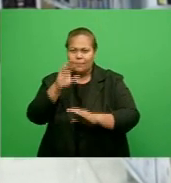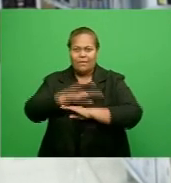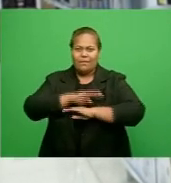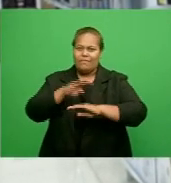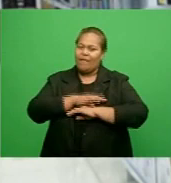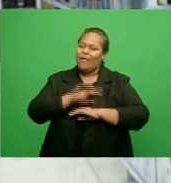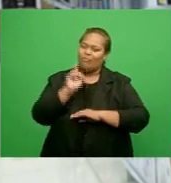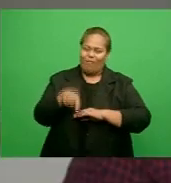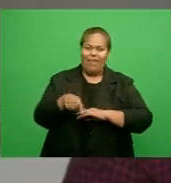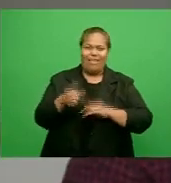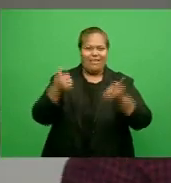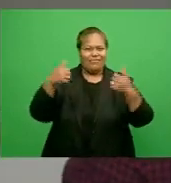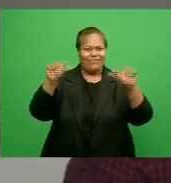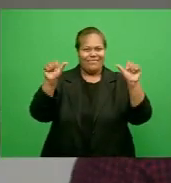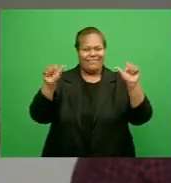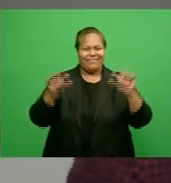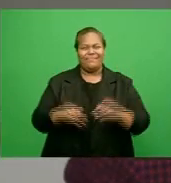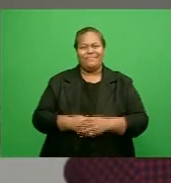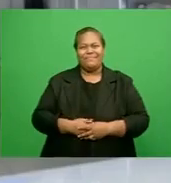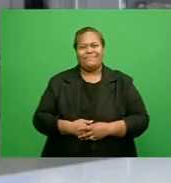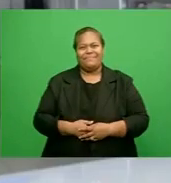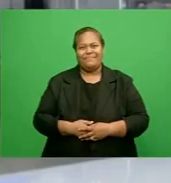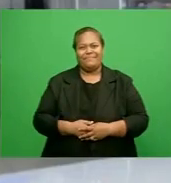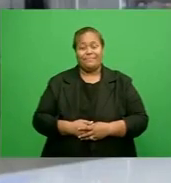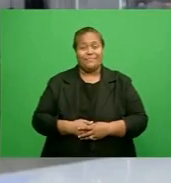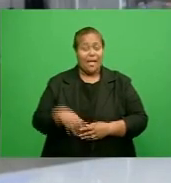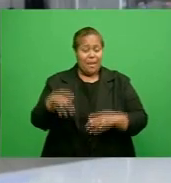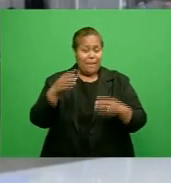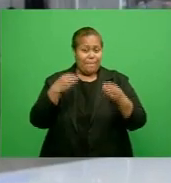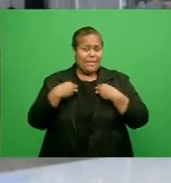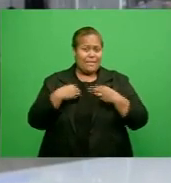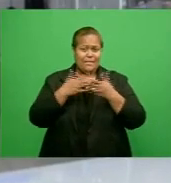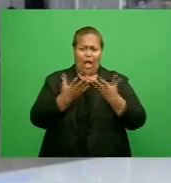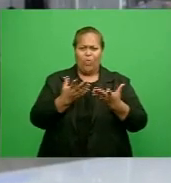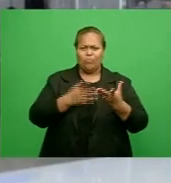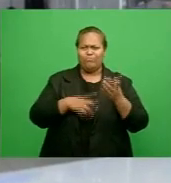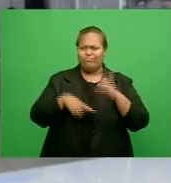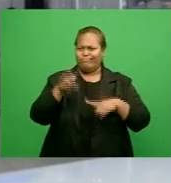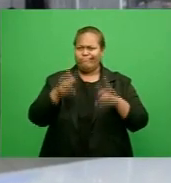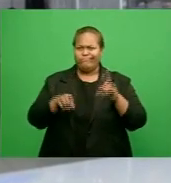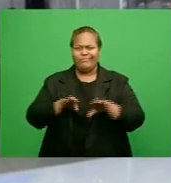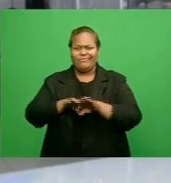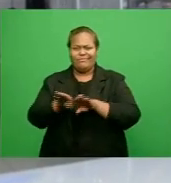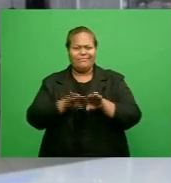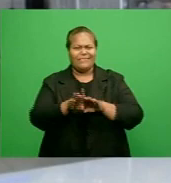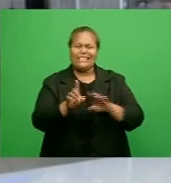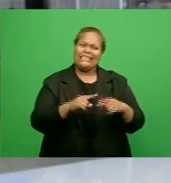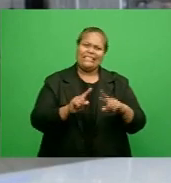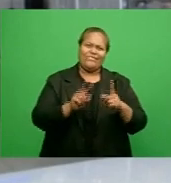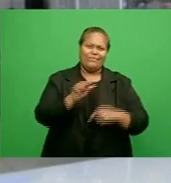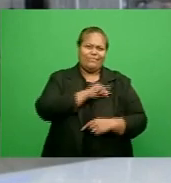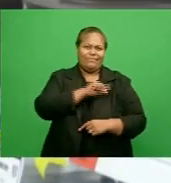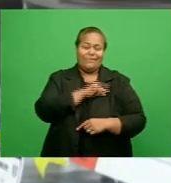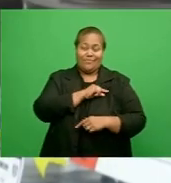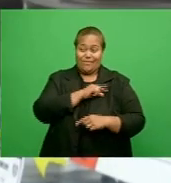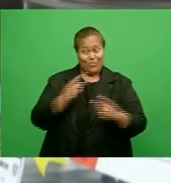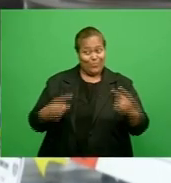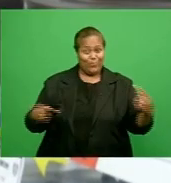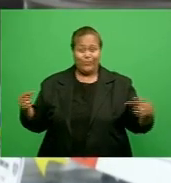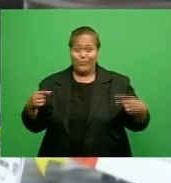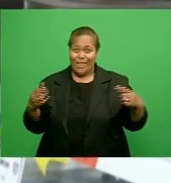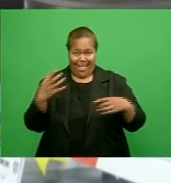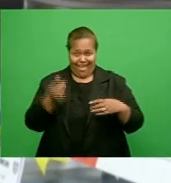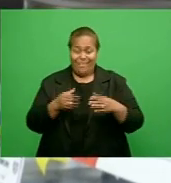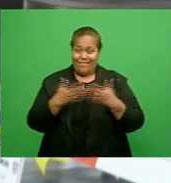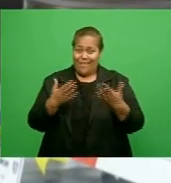to success. The business actually have diversified. There's a lot of different brands, competitors are in the market, but that's what